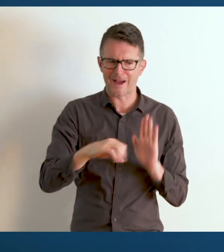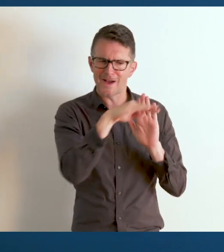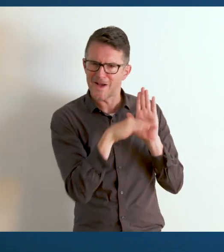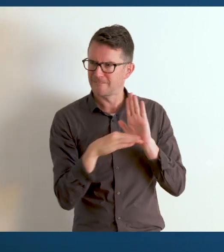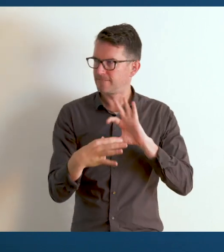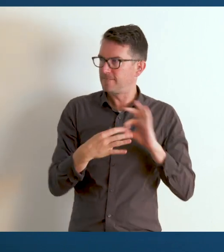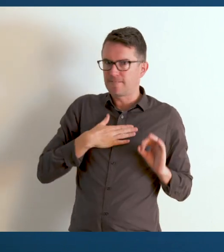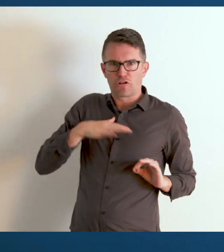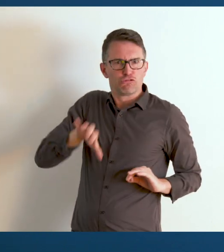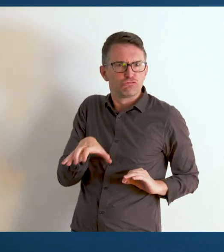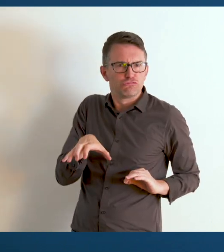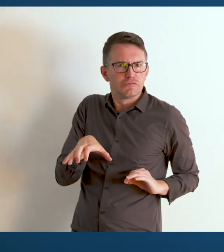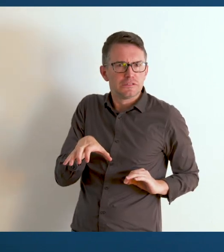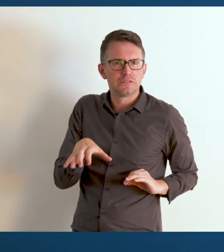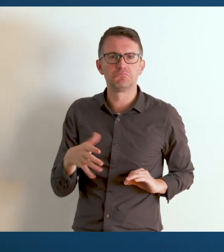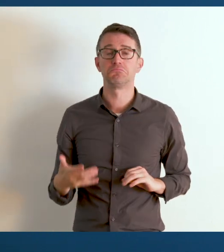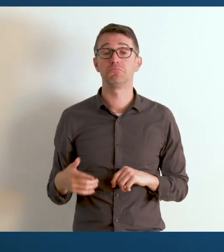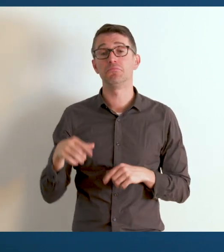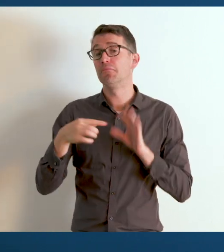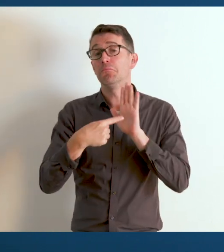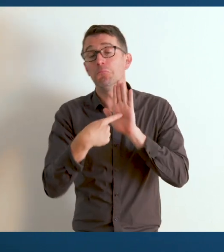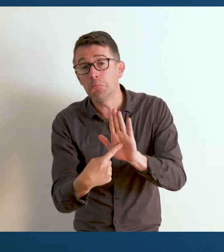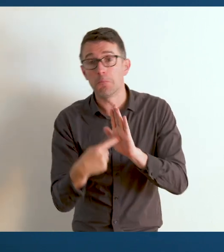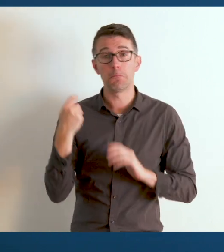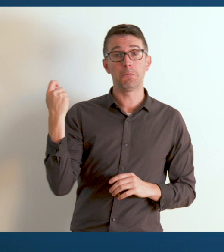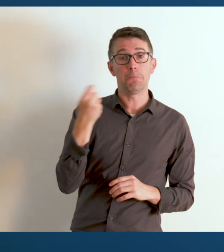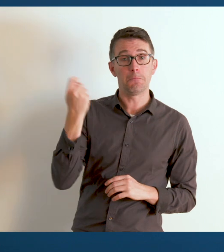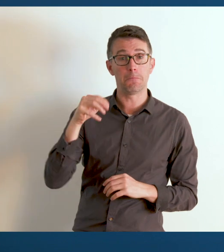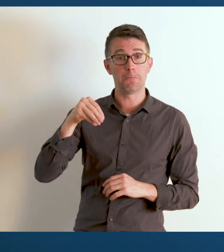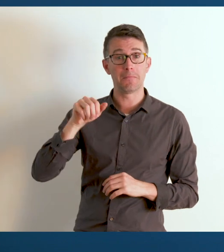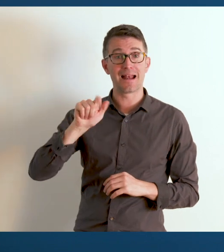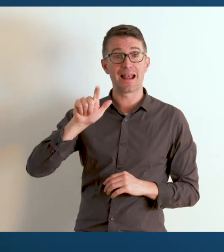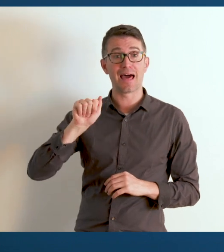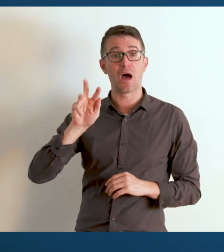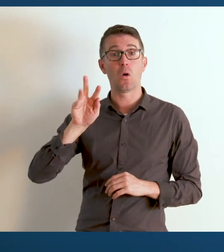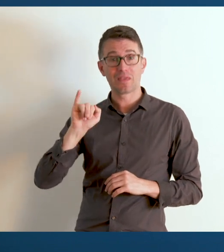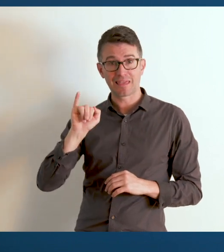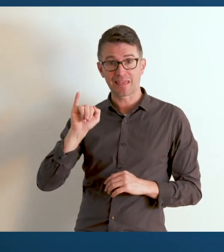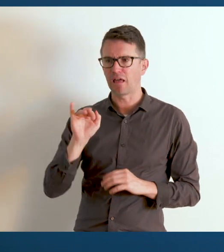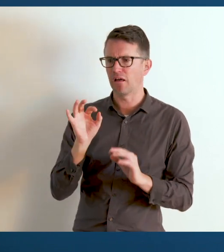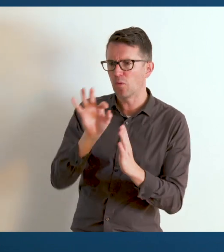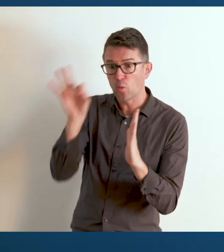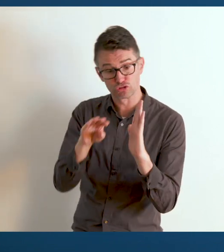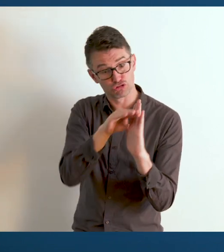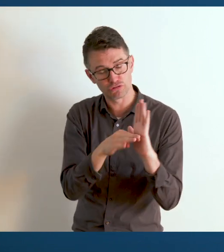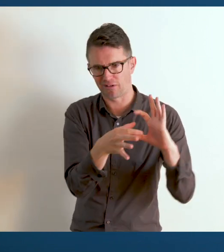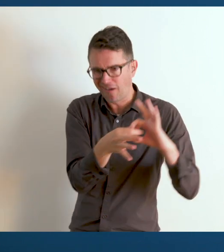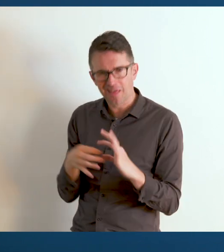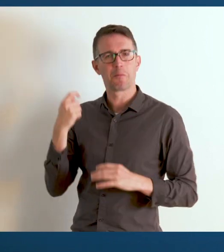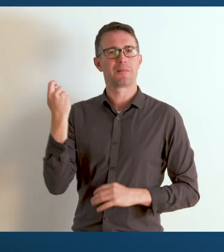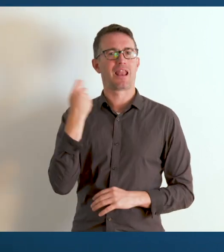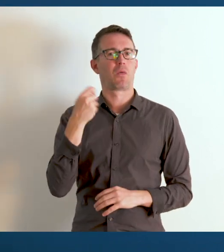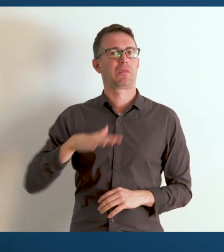relevant to the US population. The questions on the census in Malawi are relevant to the Malawian population.